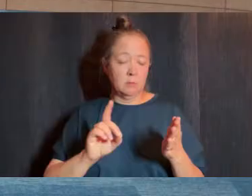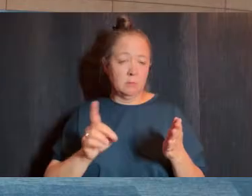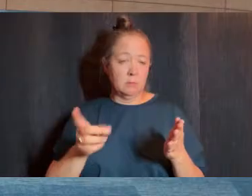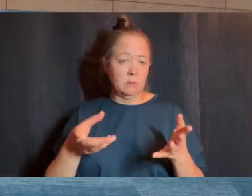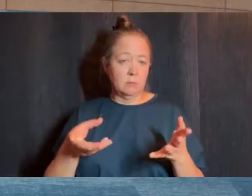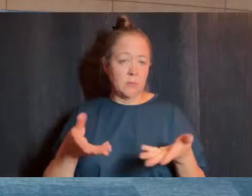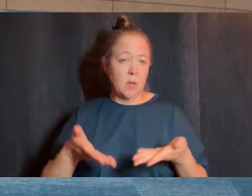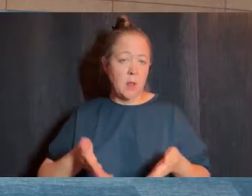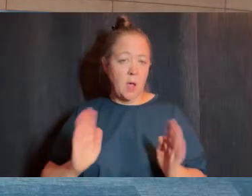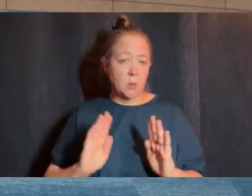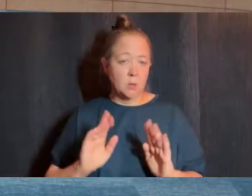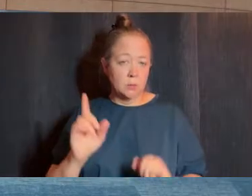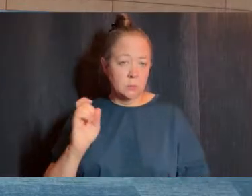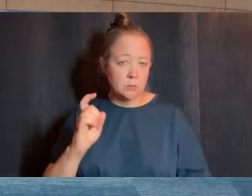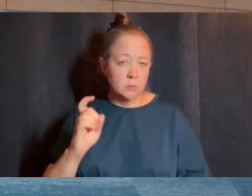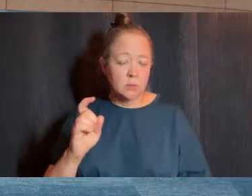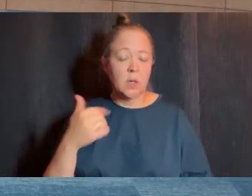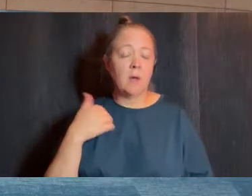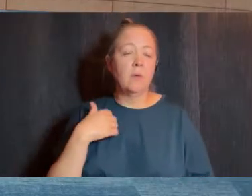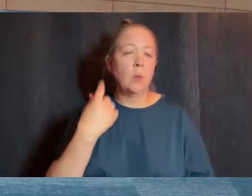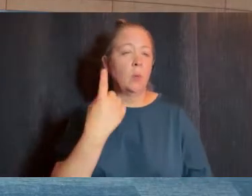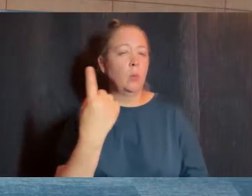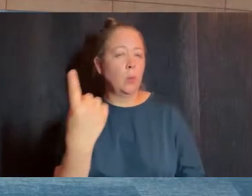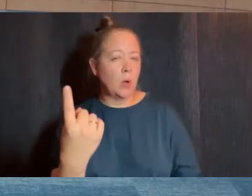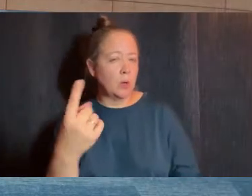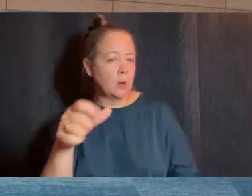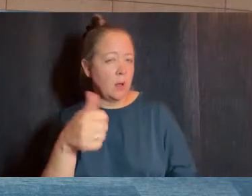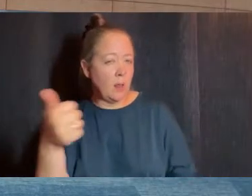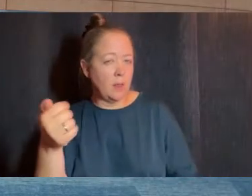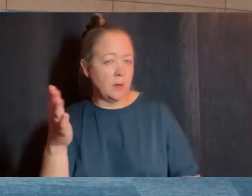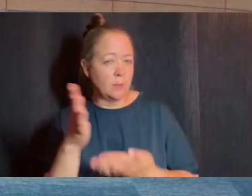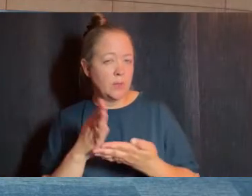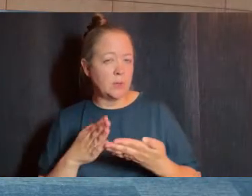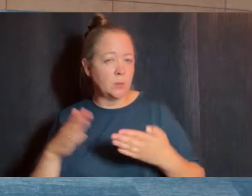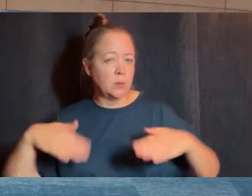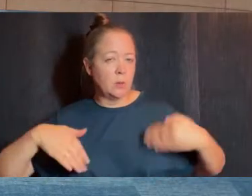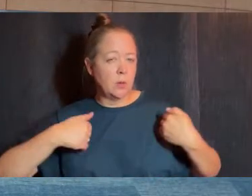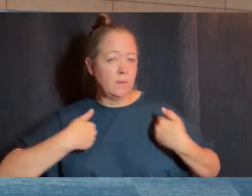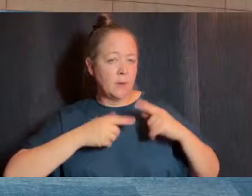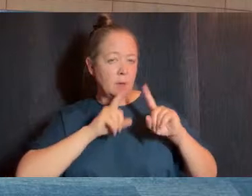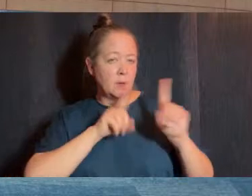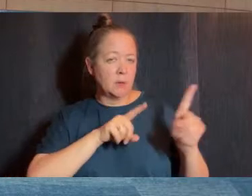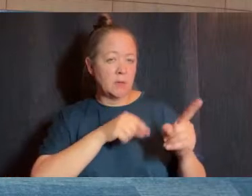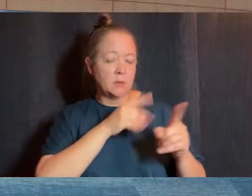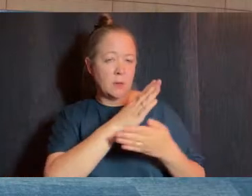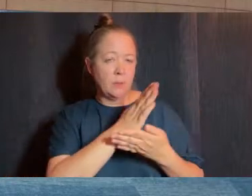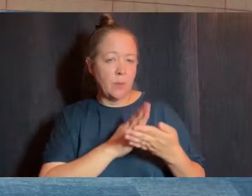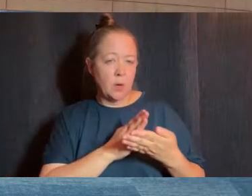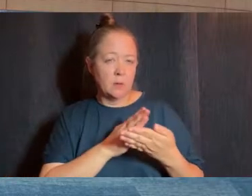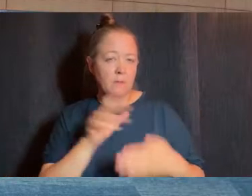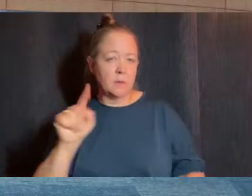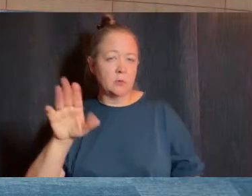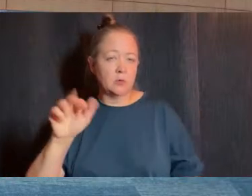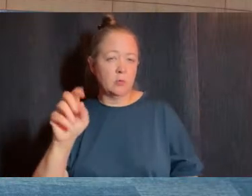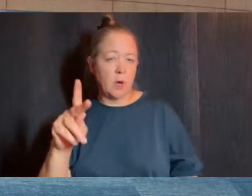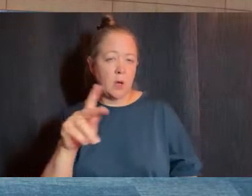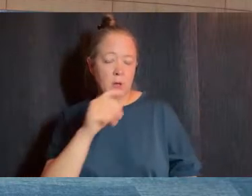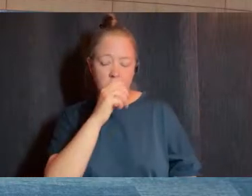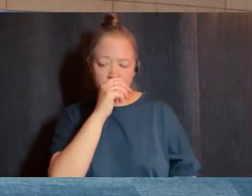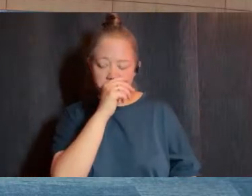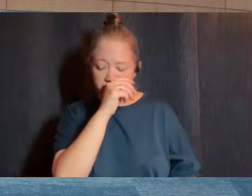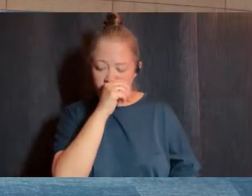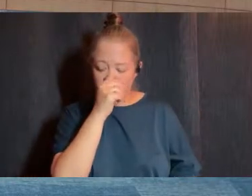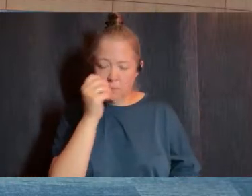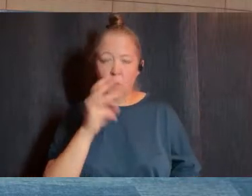There is one other piece that we don't have an answer on yet. There is a section of the track where water had